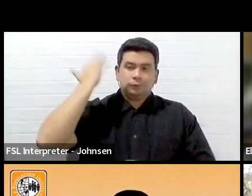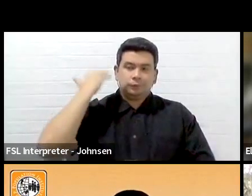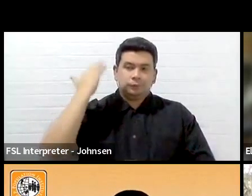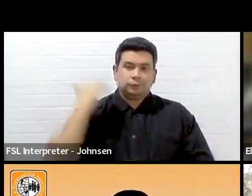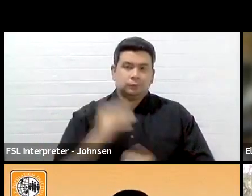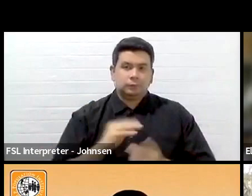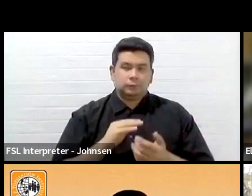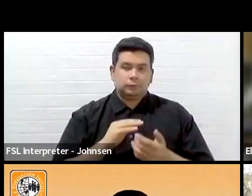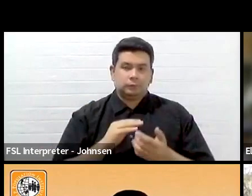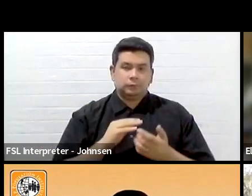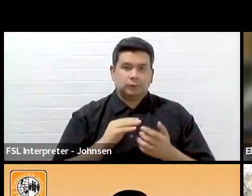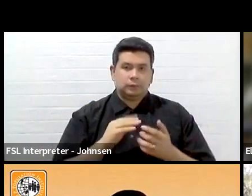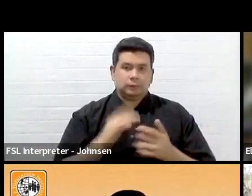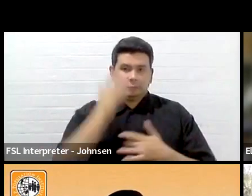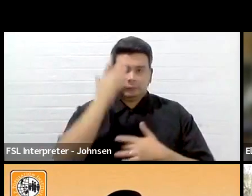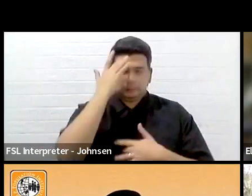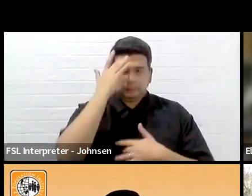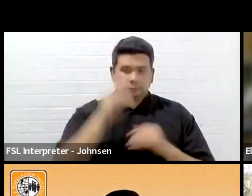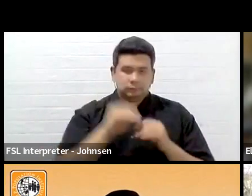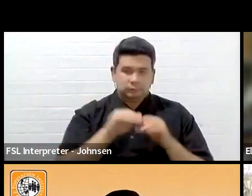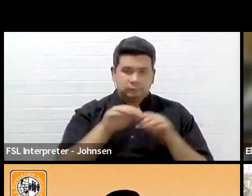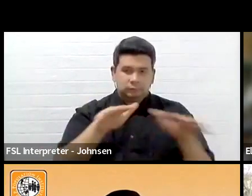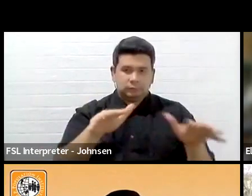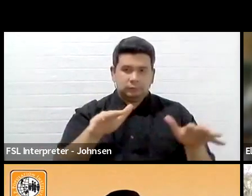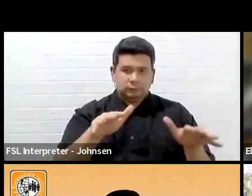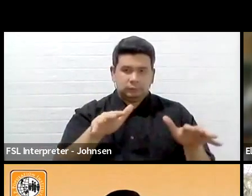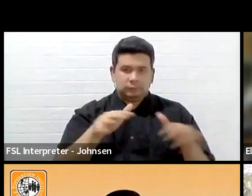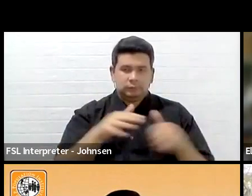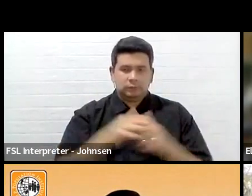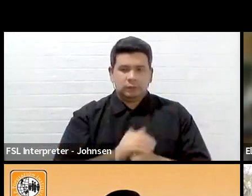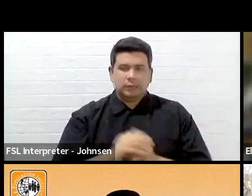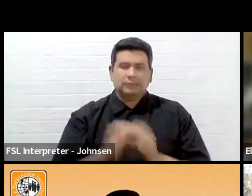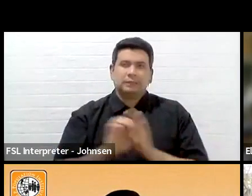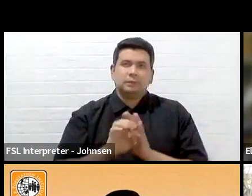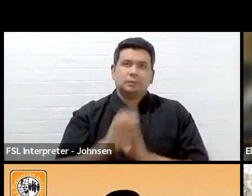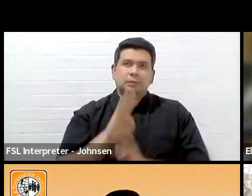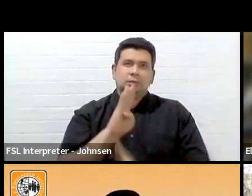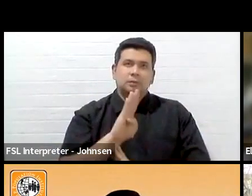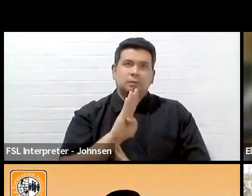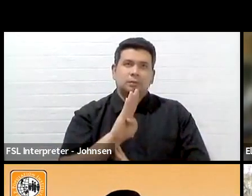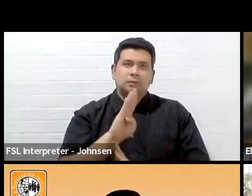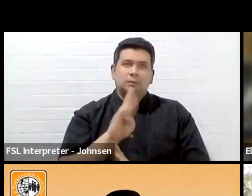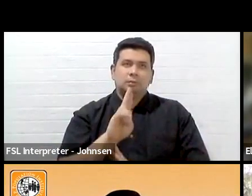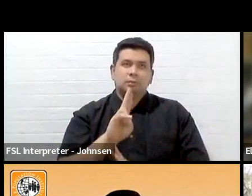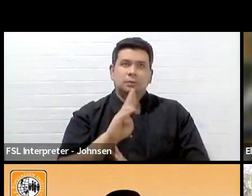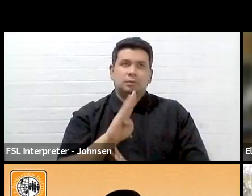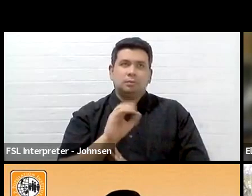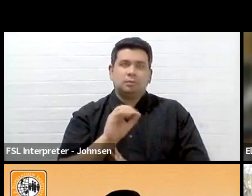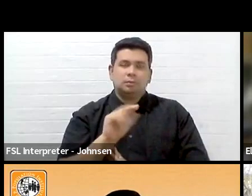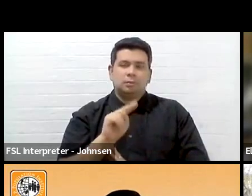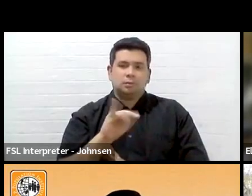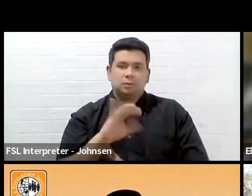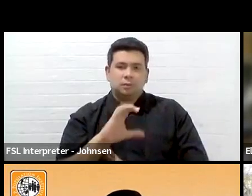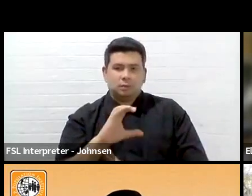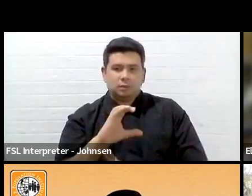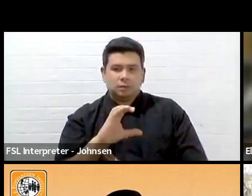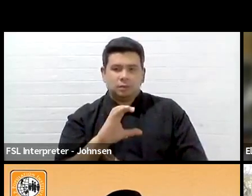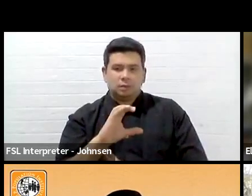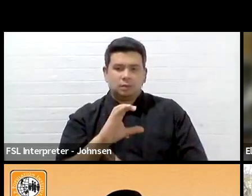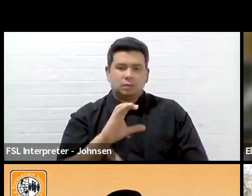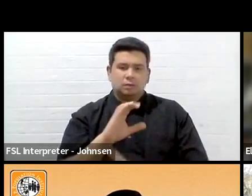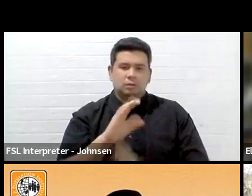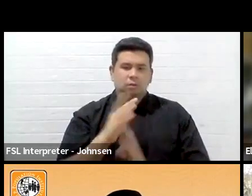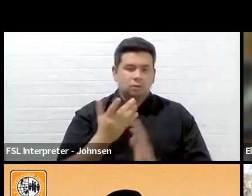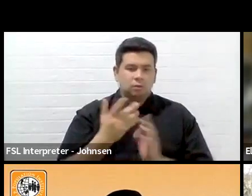for example, the bubonic plague of the 13th century, the cholera pandemic of the 16th century started